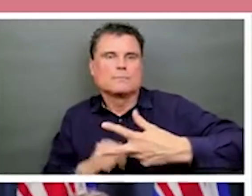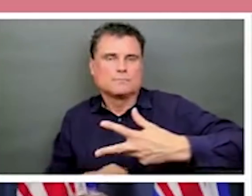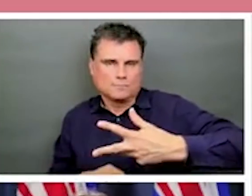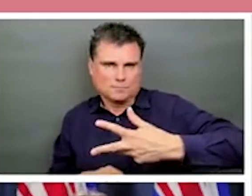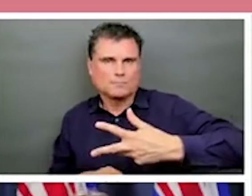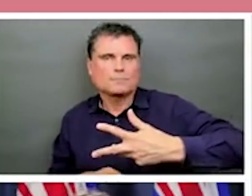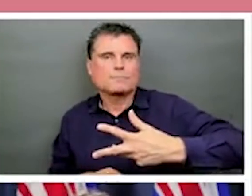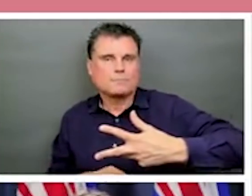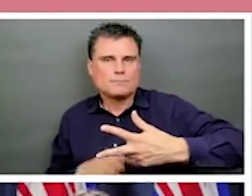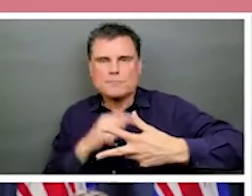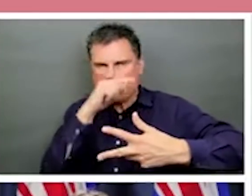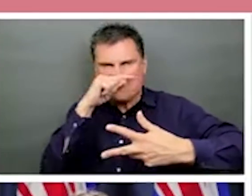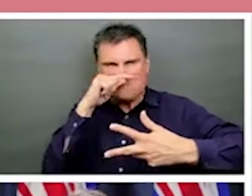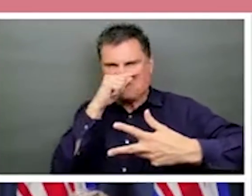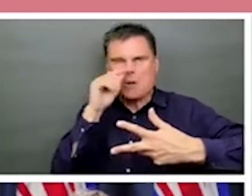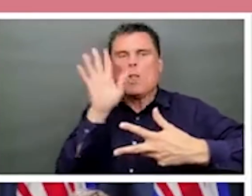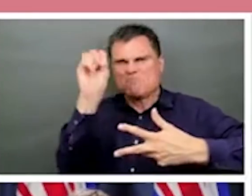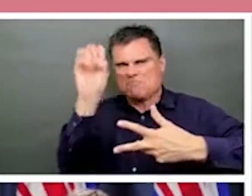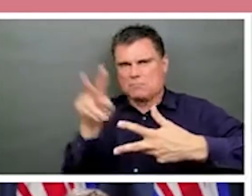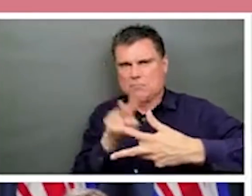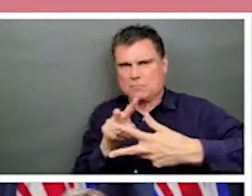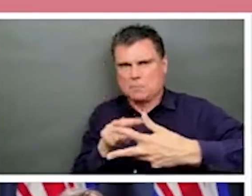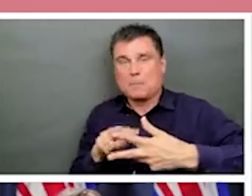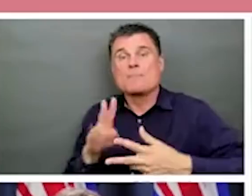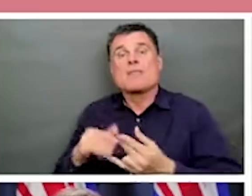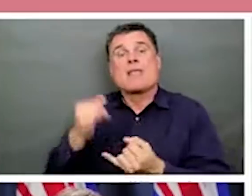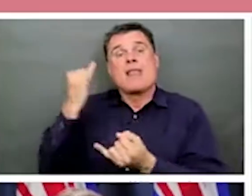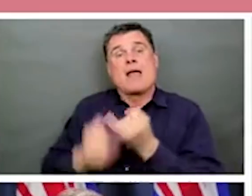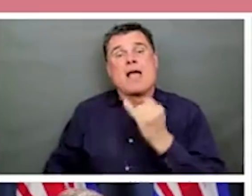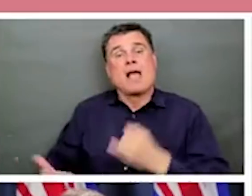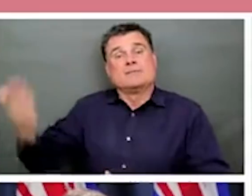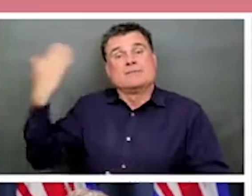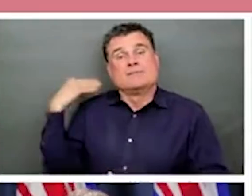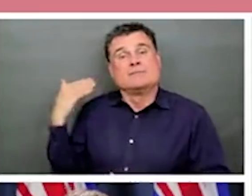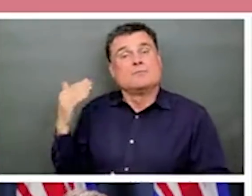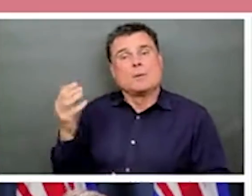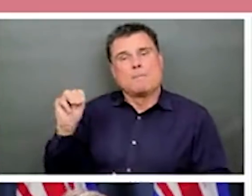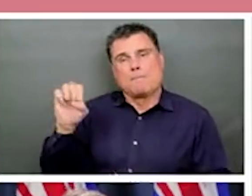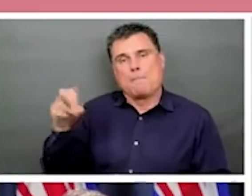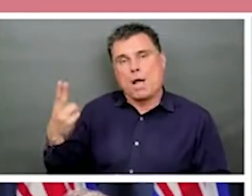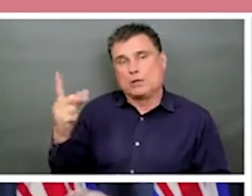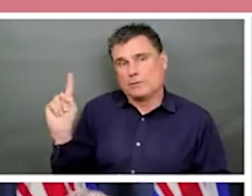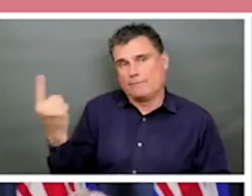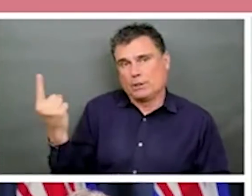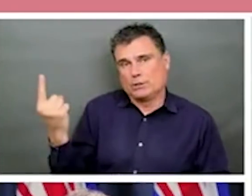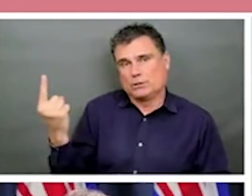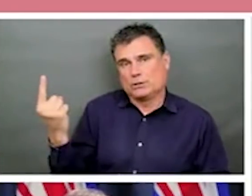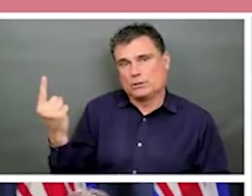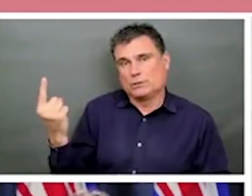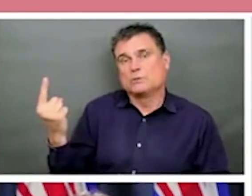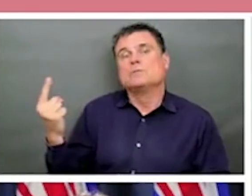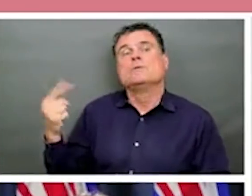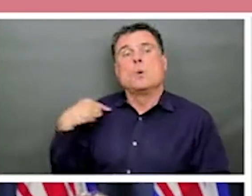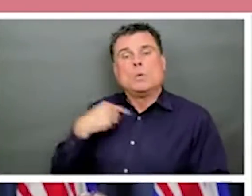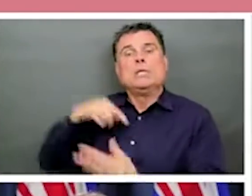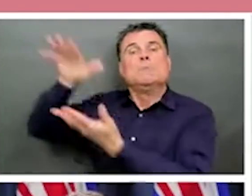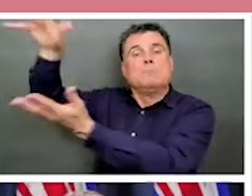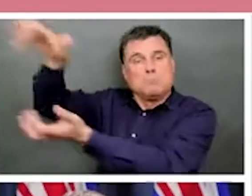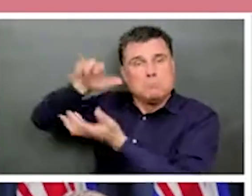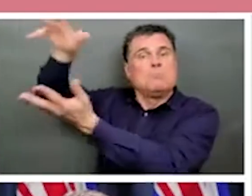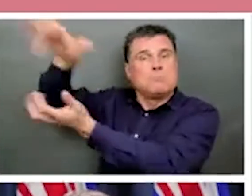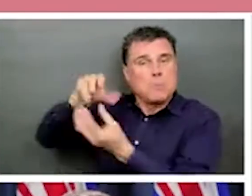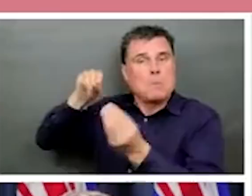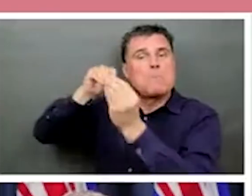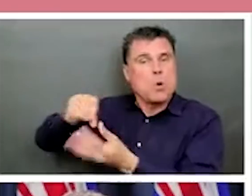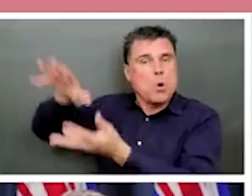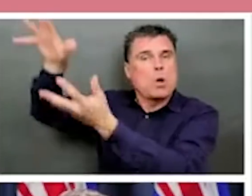spoke March 1st have really upped the opportunity for us to continue to protect our public.